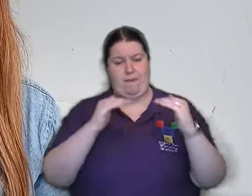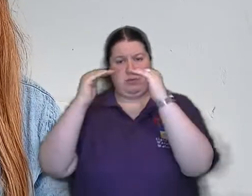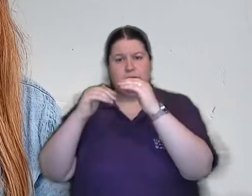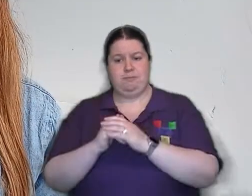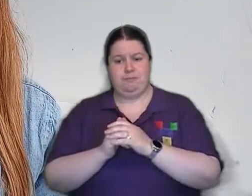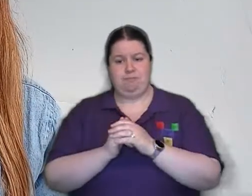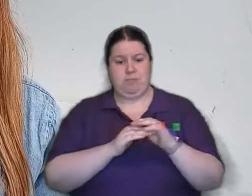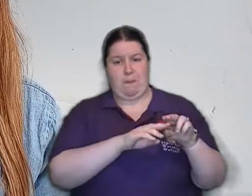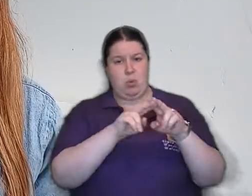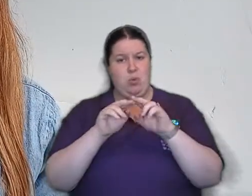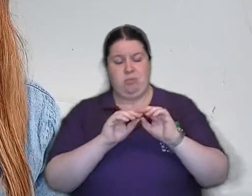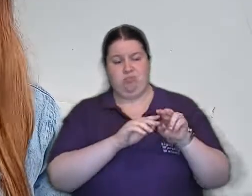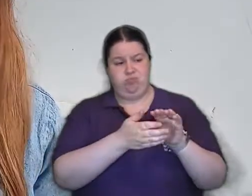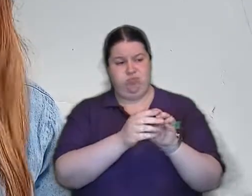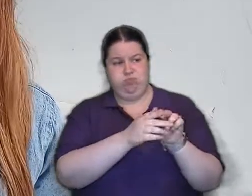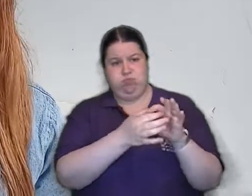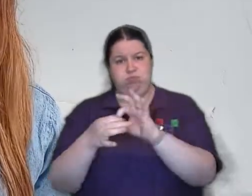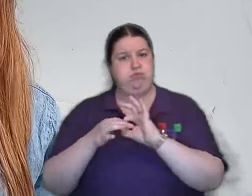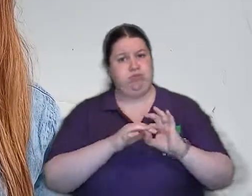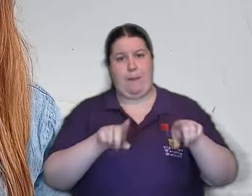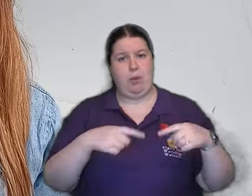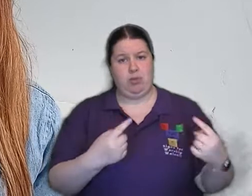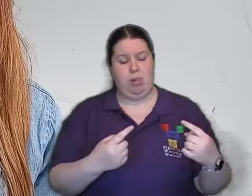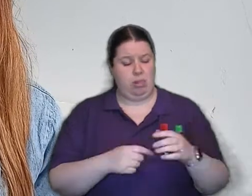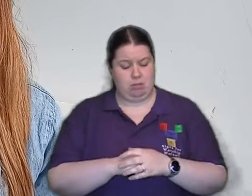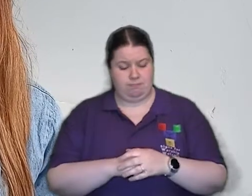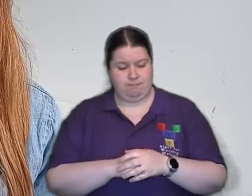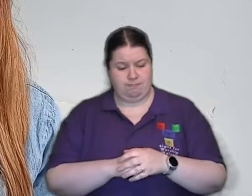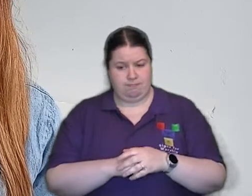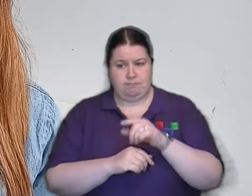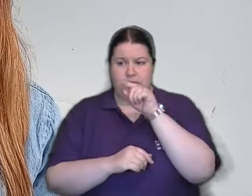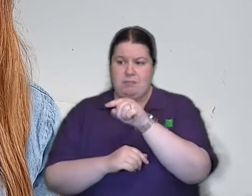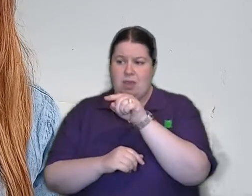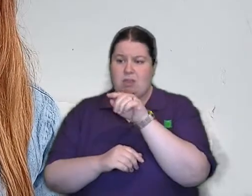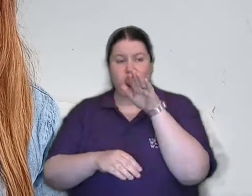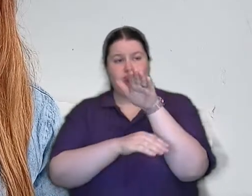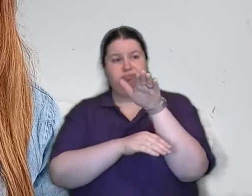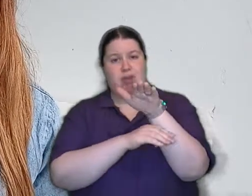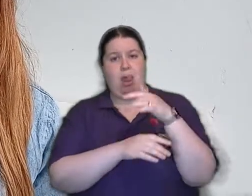on 2 separate levels, mutually impossible. One, the